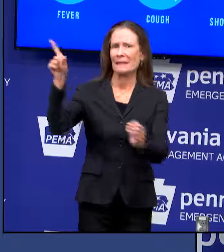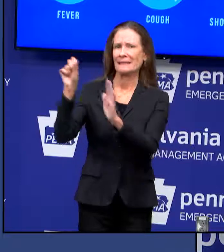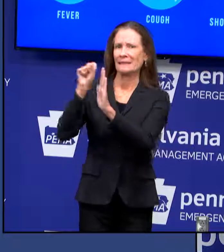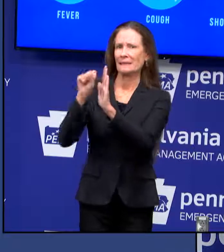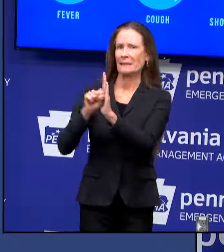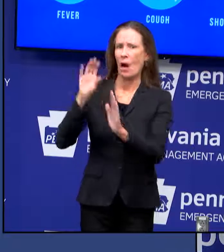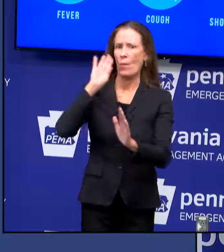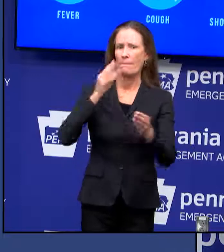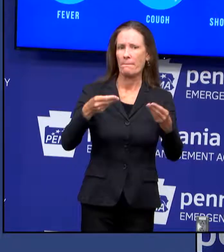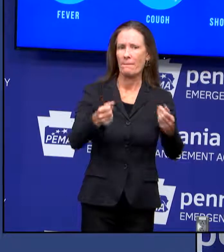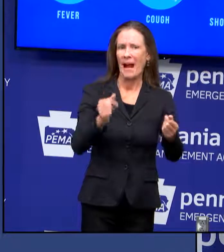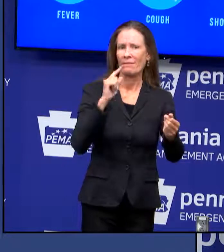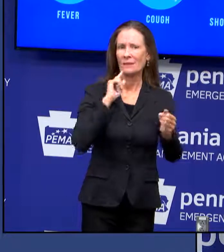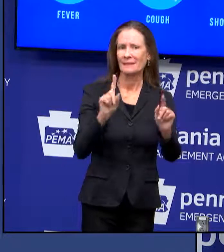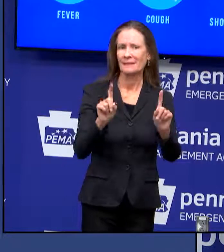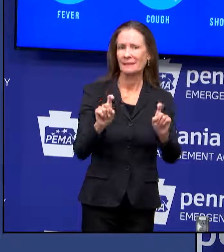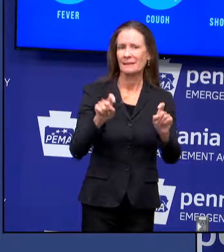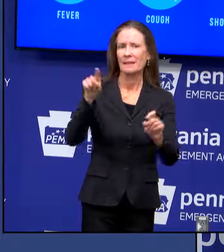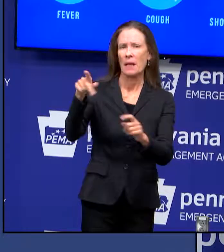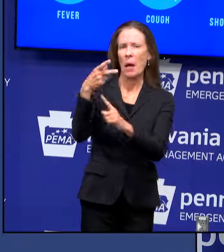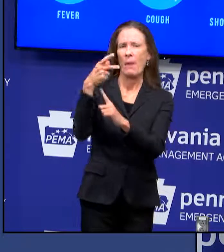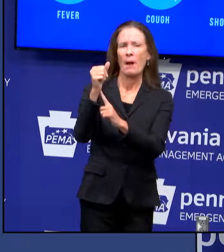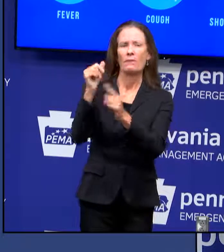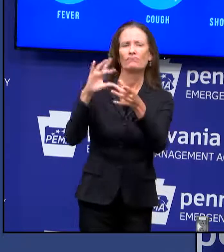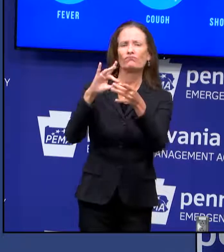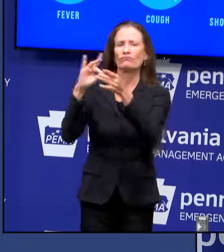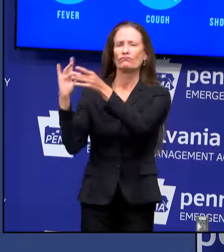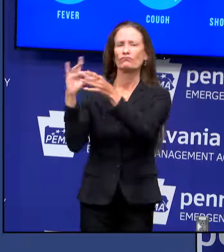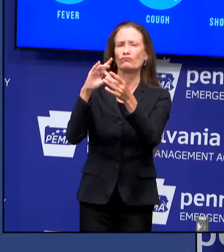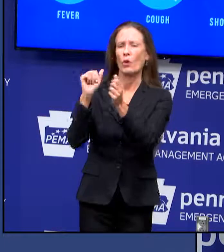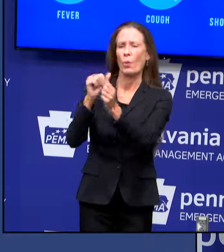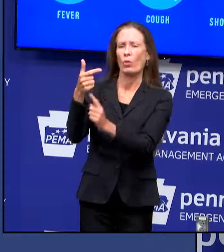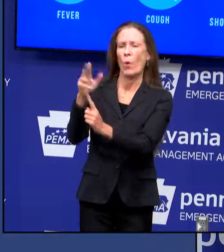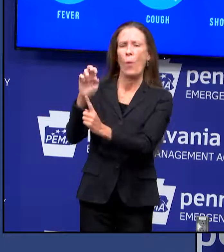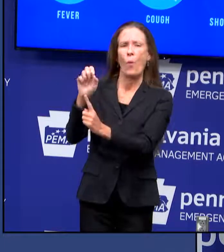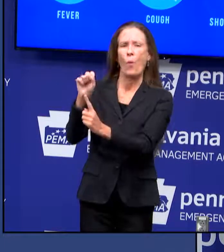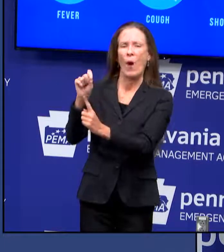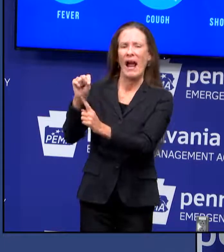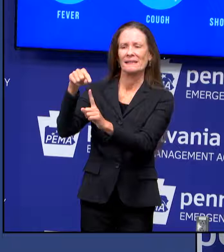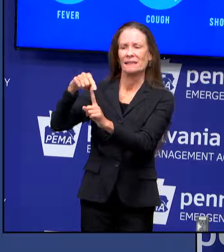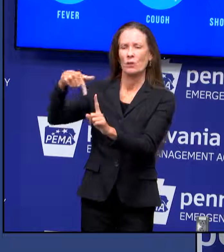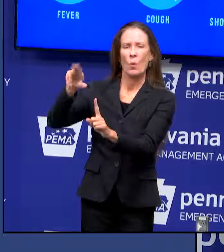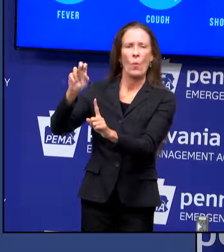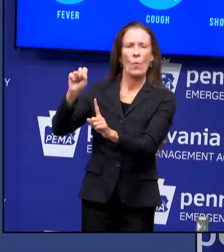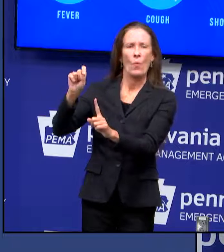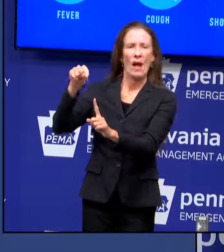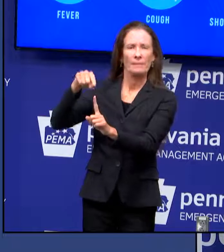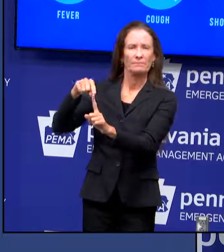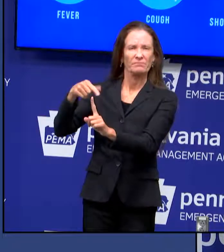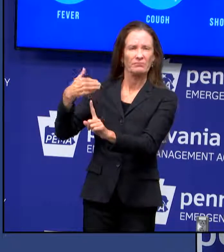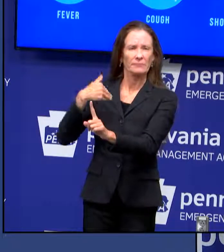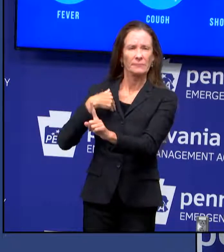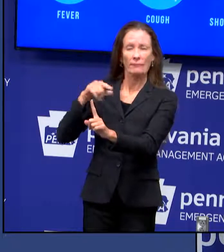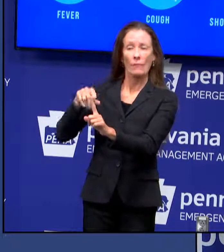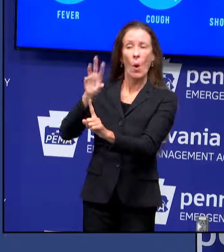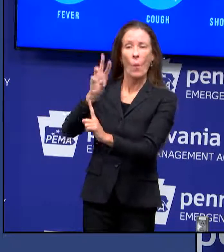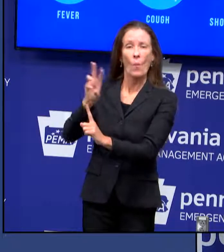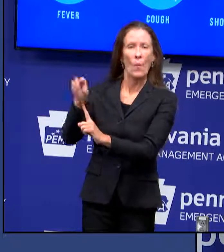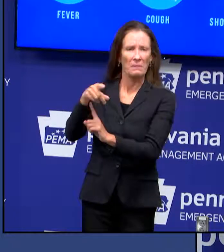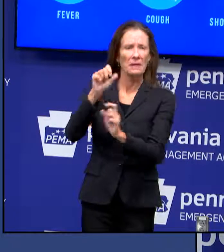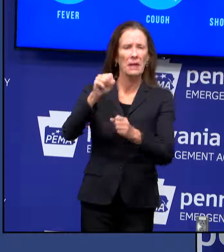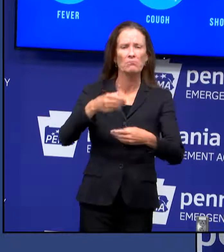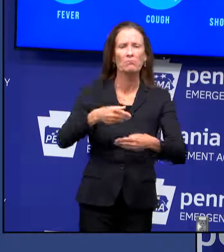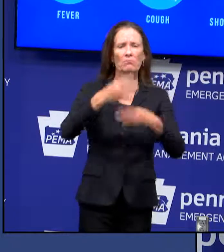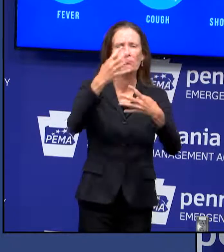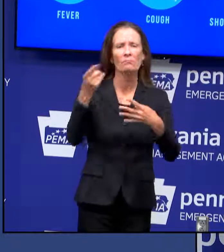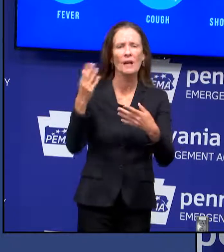specifically, we are working with our lab partners at Quest Diagnostics. So Quest, through their portal, is involved with screening the patients based on